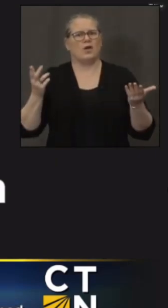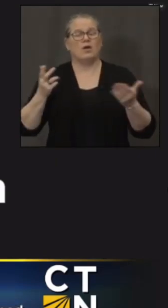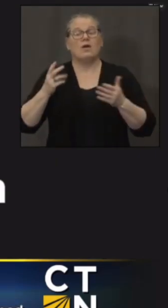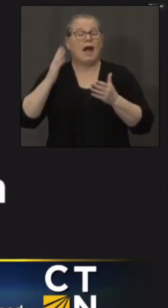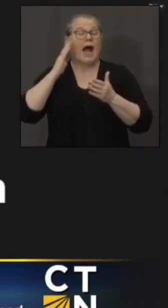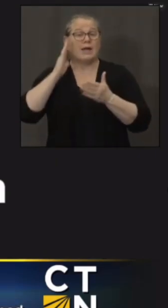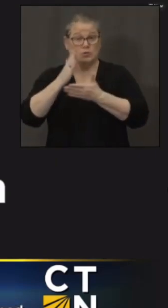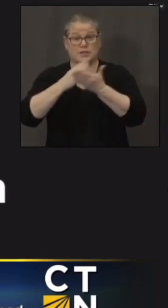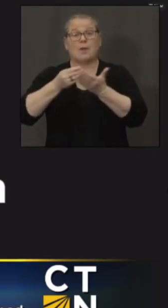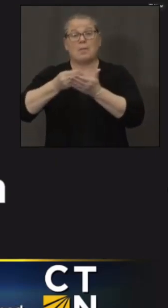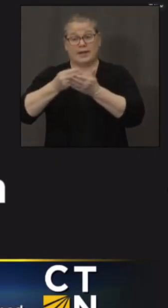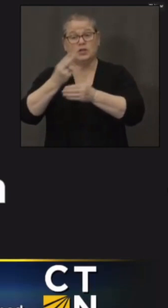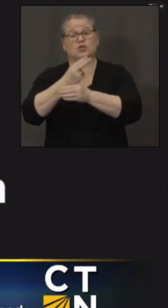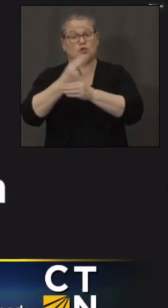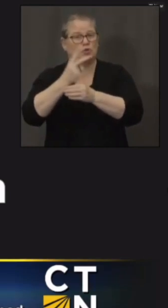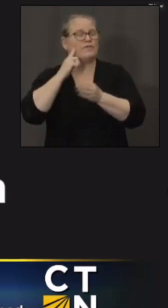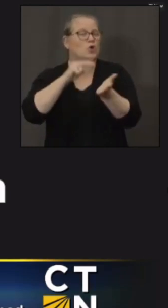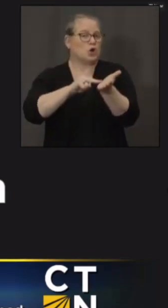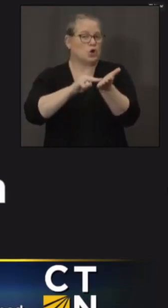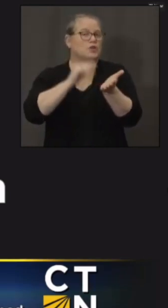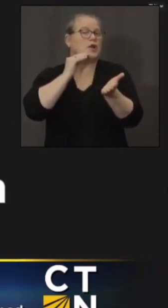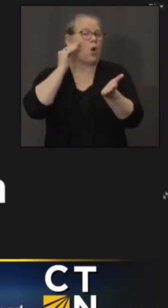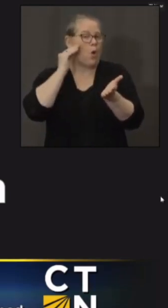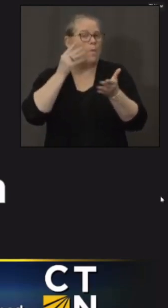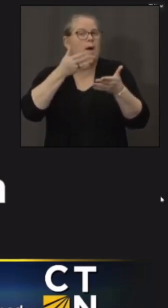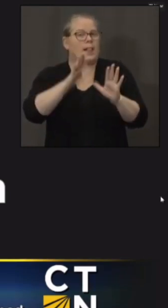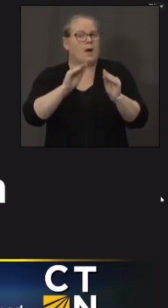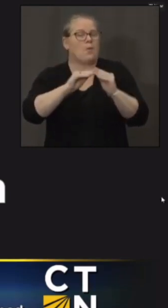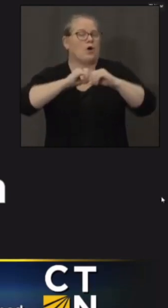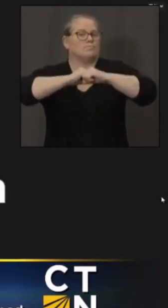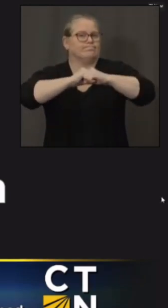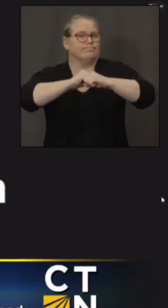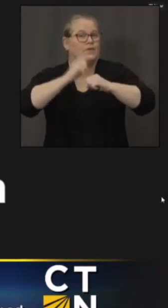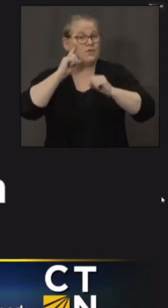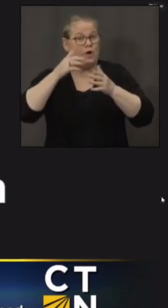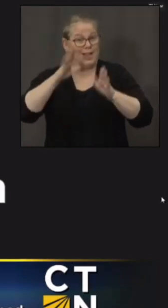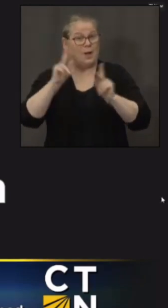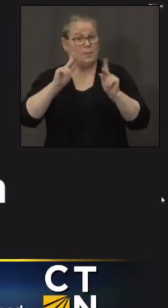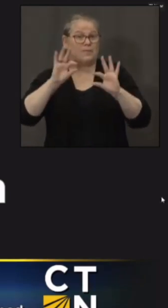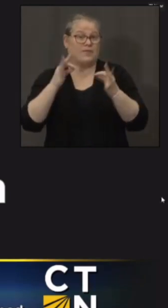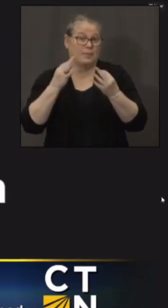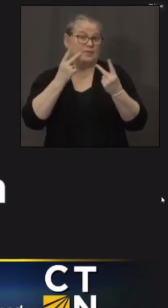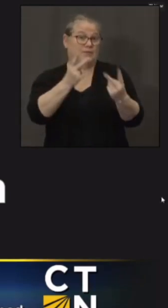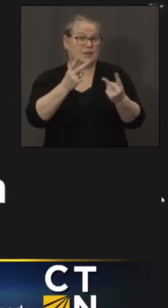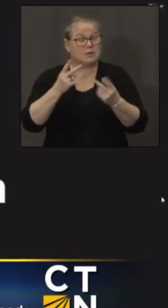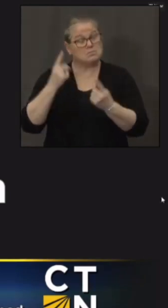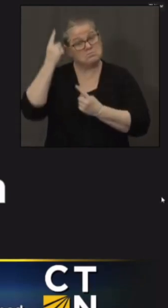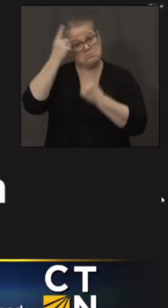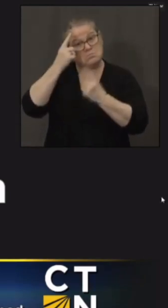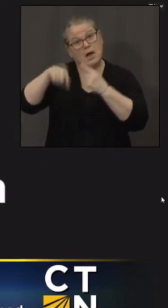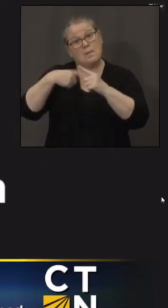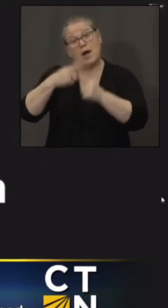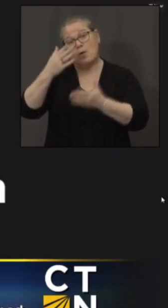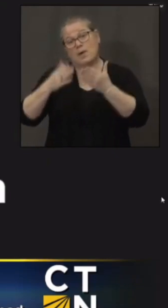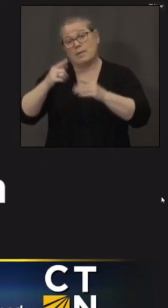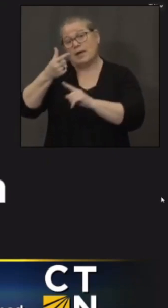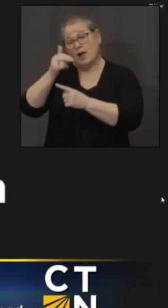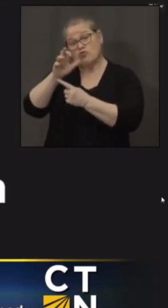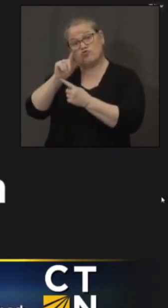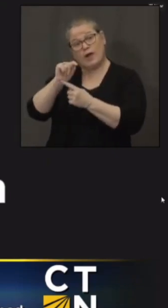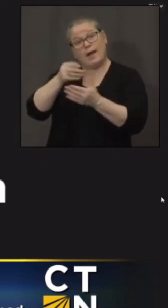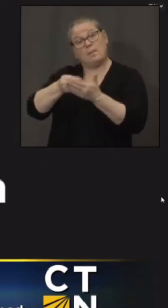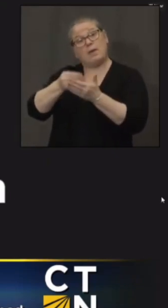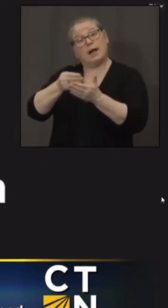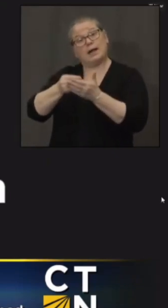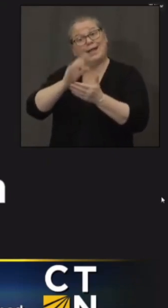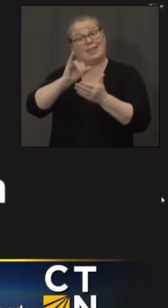for visitations. Would you entertain the idea of creating some sort of a grant to help some of these businesses as they try to weather